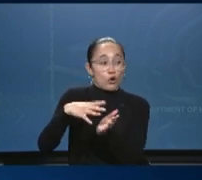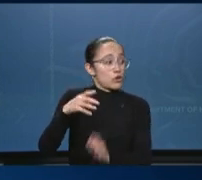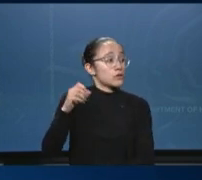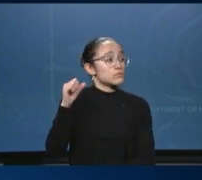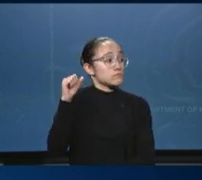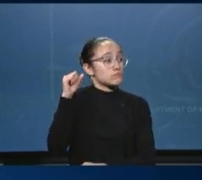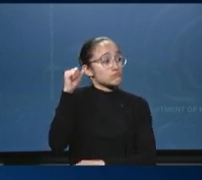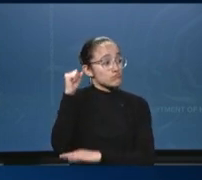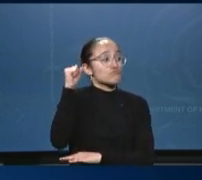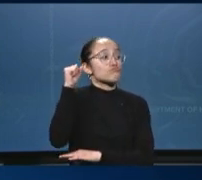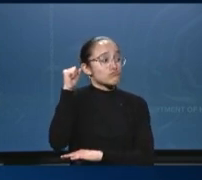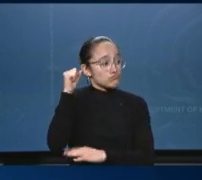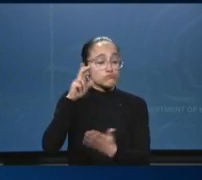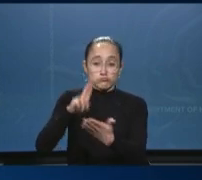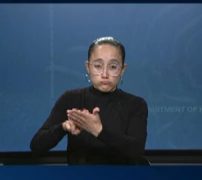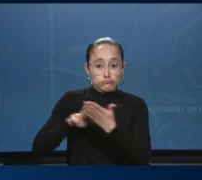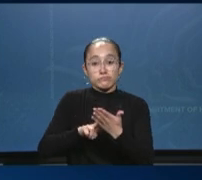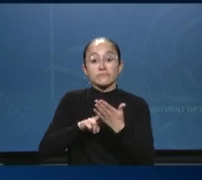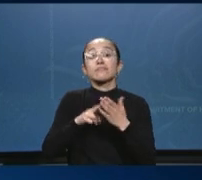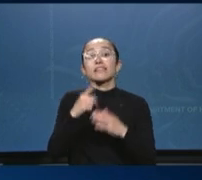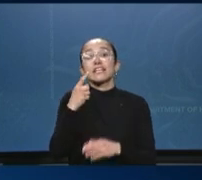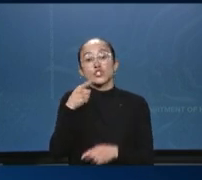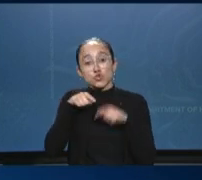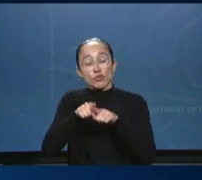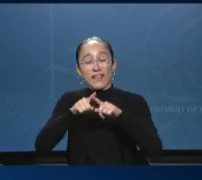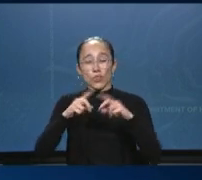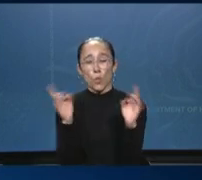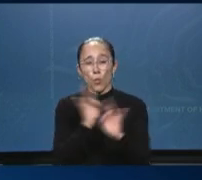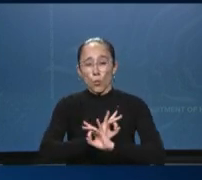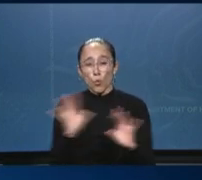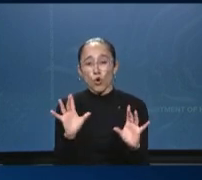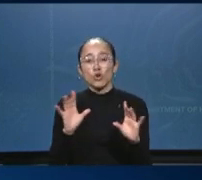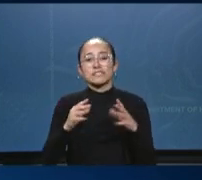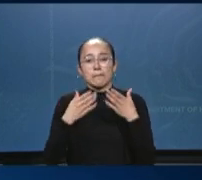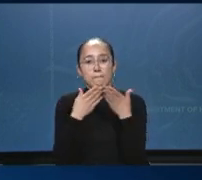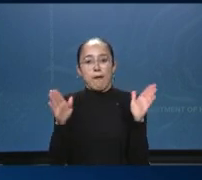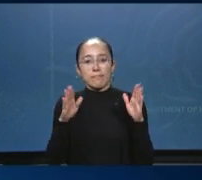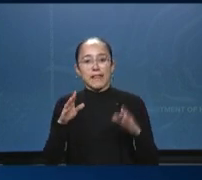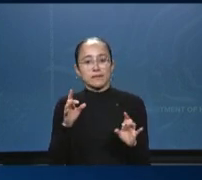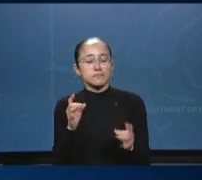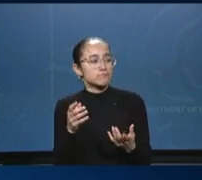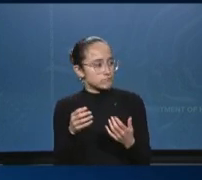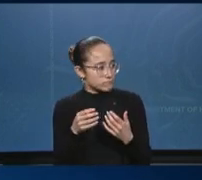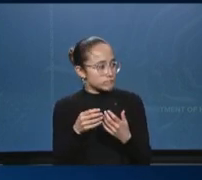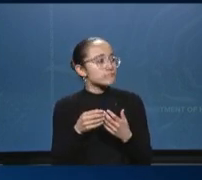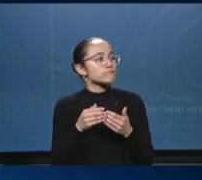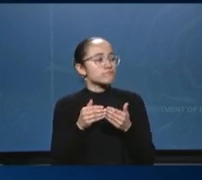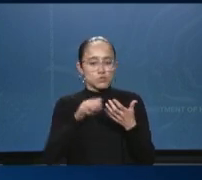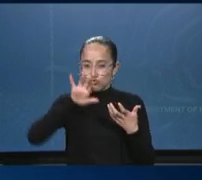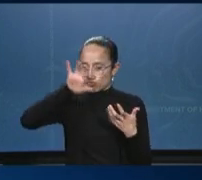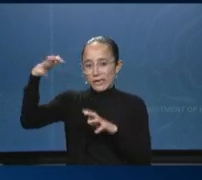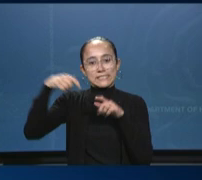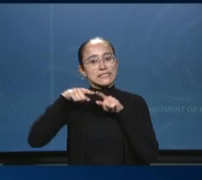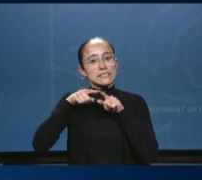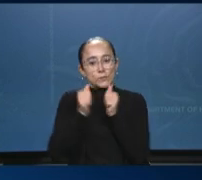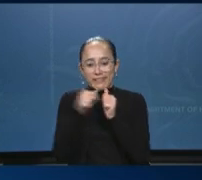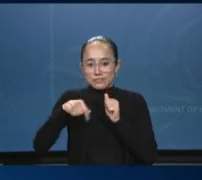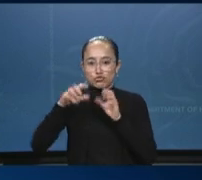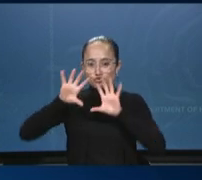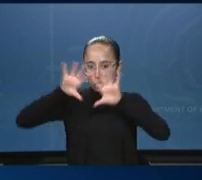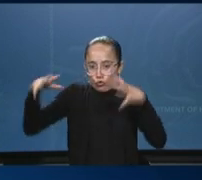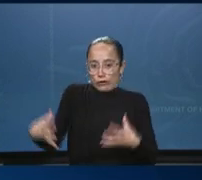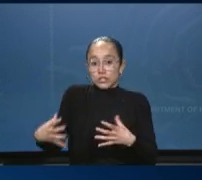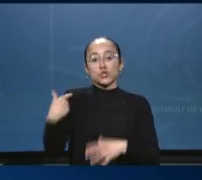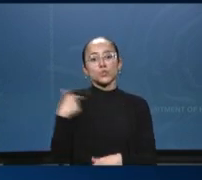Americans during the worst public health crisis in a generation. We also made a concerted effort to